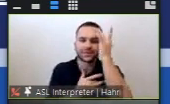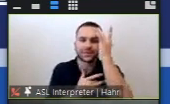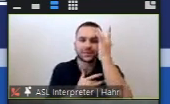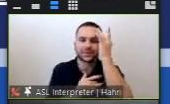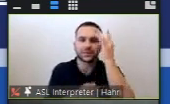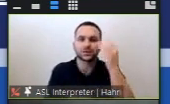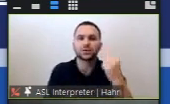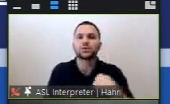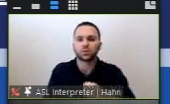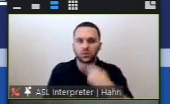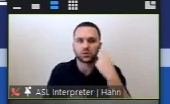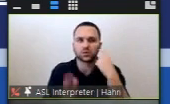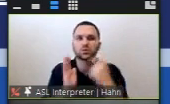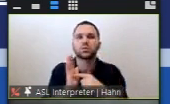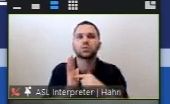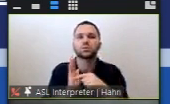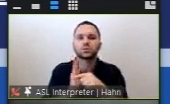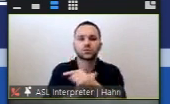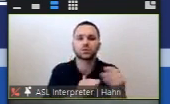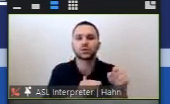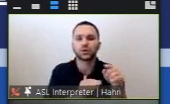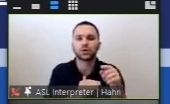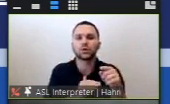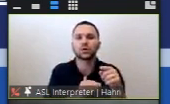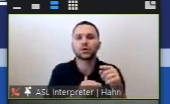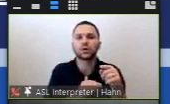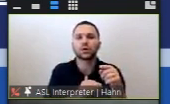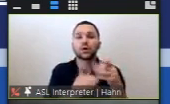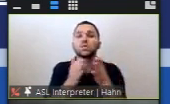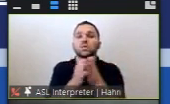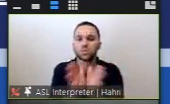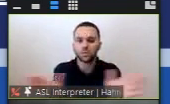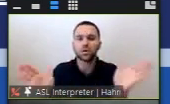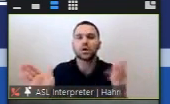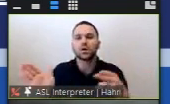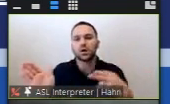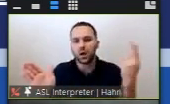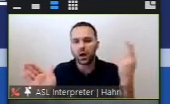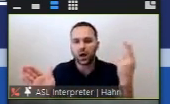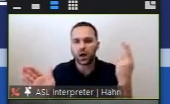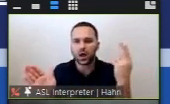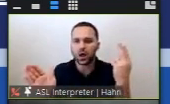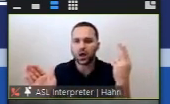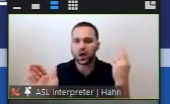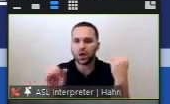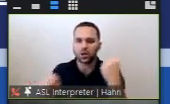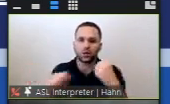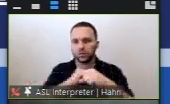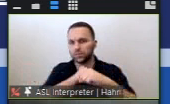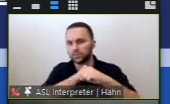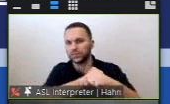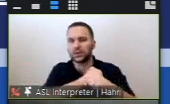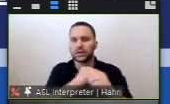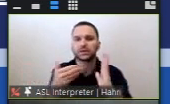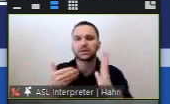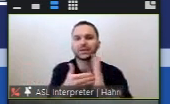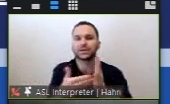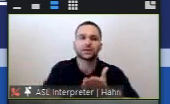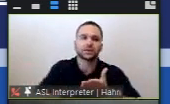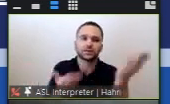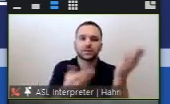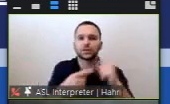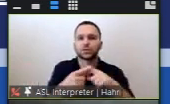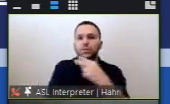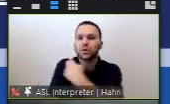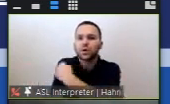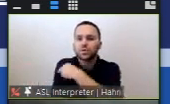effective levels of protection with the vaccine against becoming hospitalized or against death, particularly.